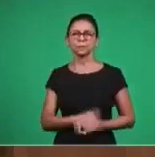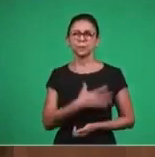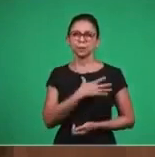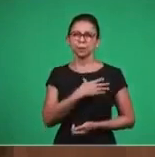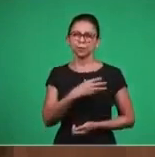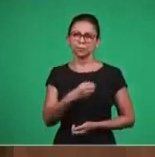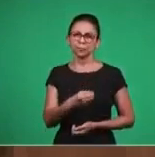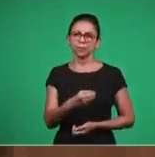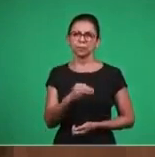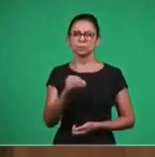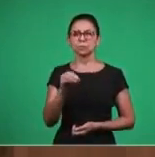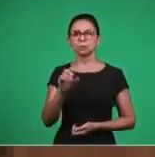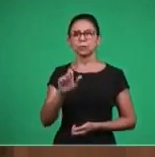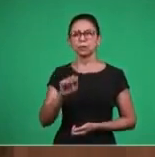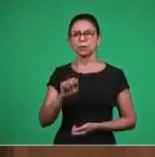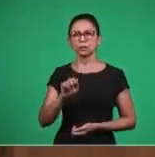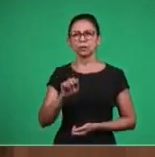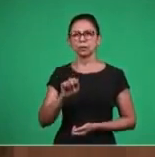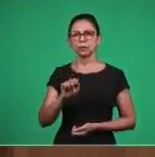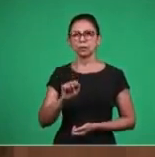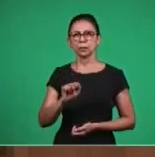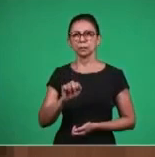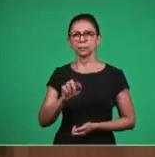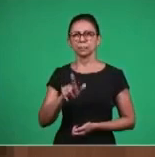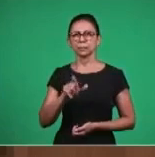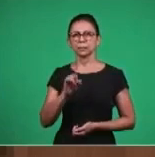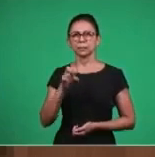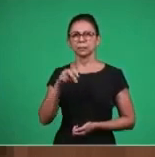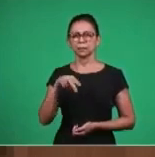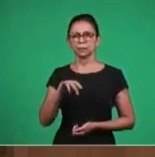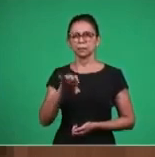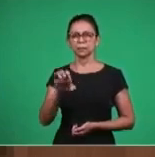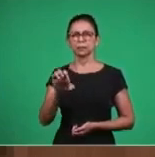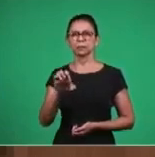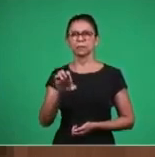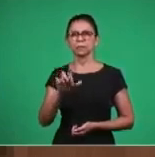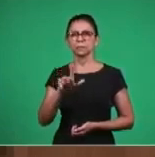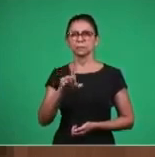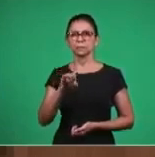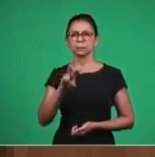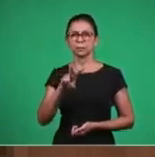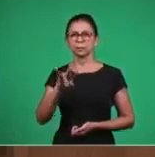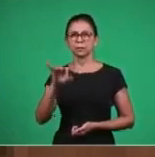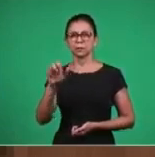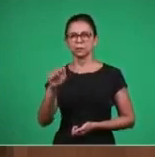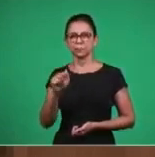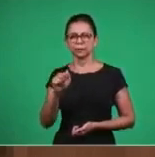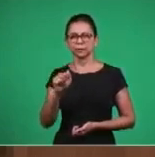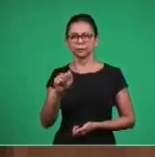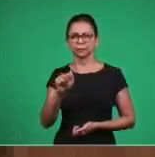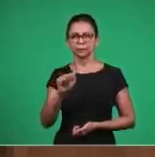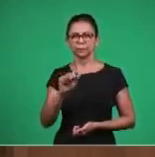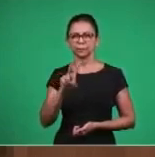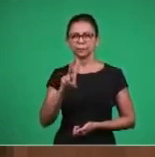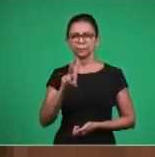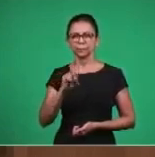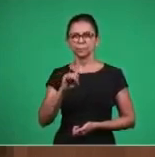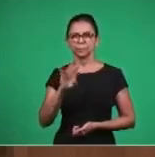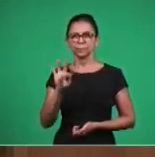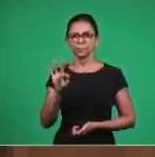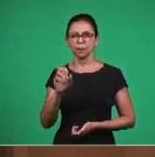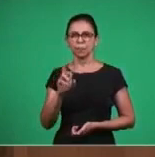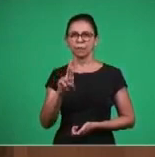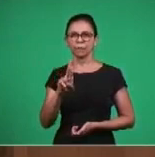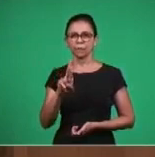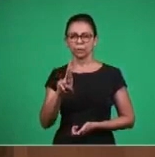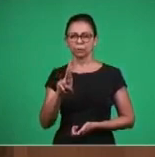children, Aline, Rafael, Livia, João Vitor, and they're also their parents, Severino and